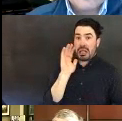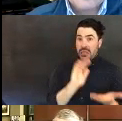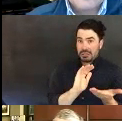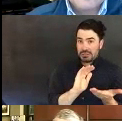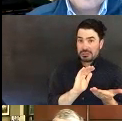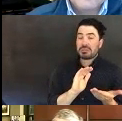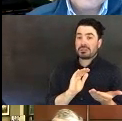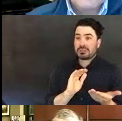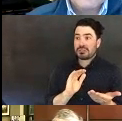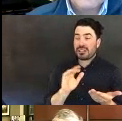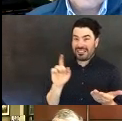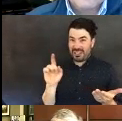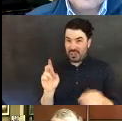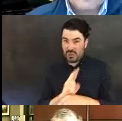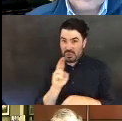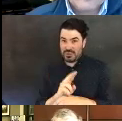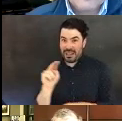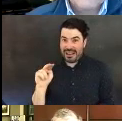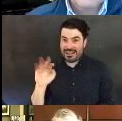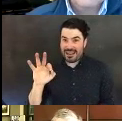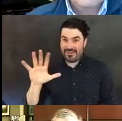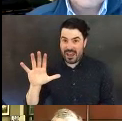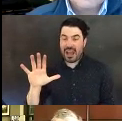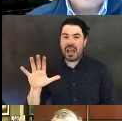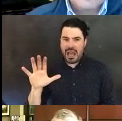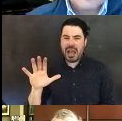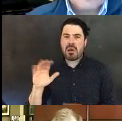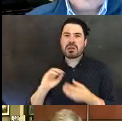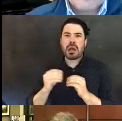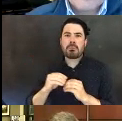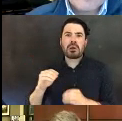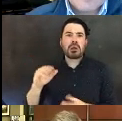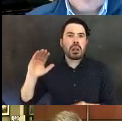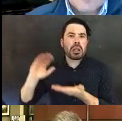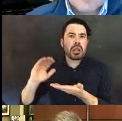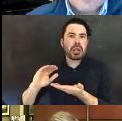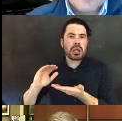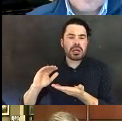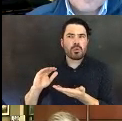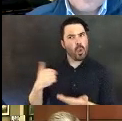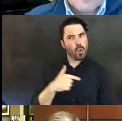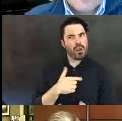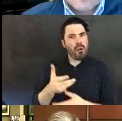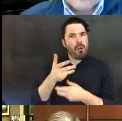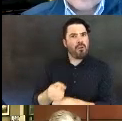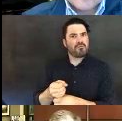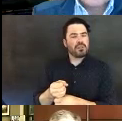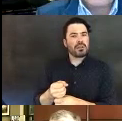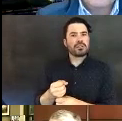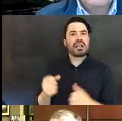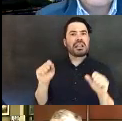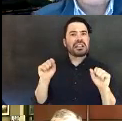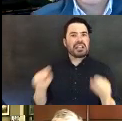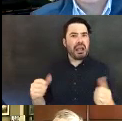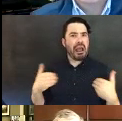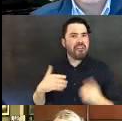utilization, and the utilization is low, and we're confident in our supply chain, excuse me, the benefit probably